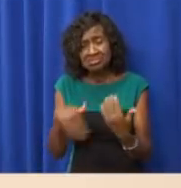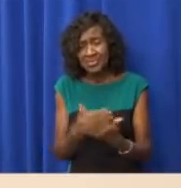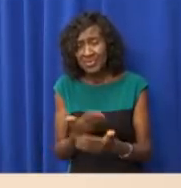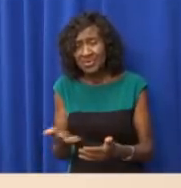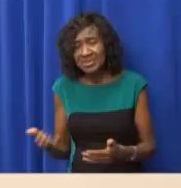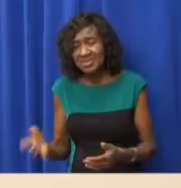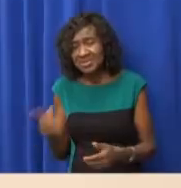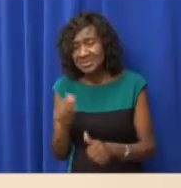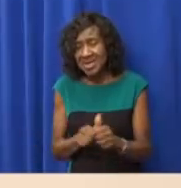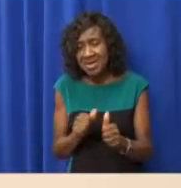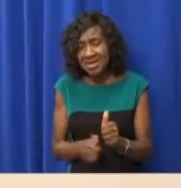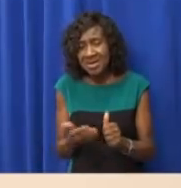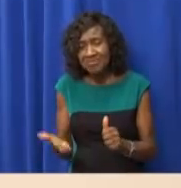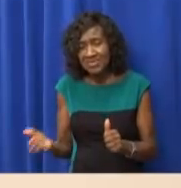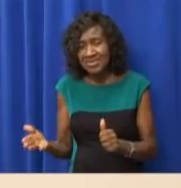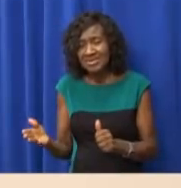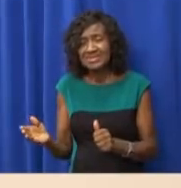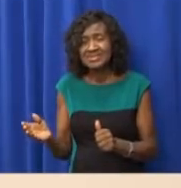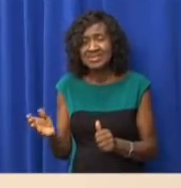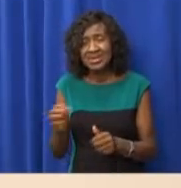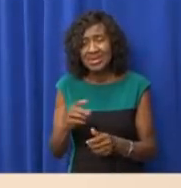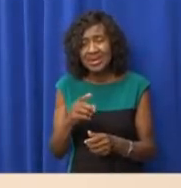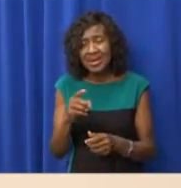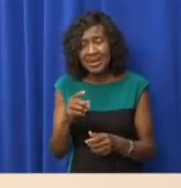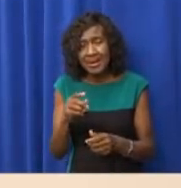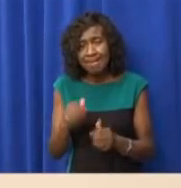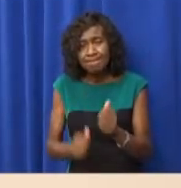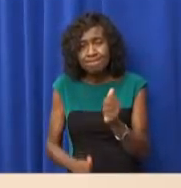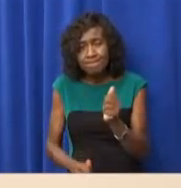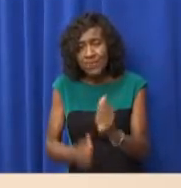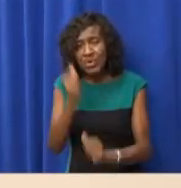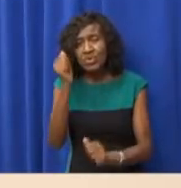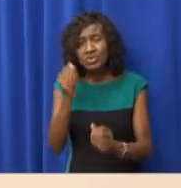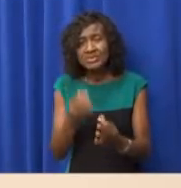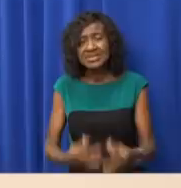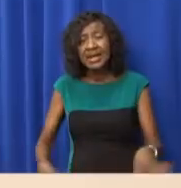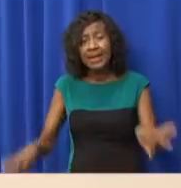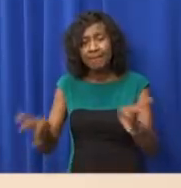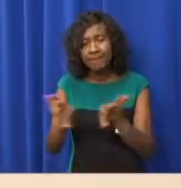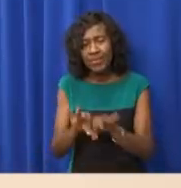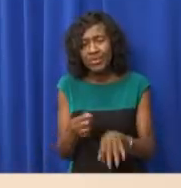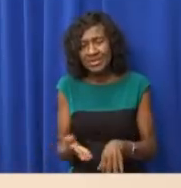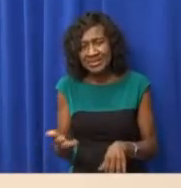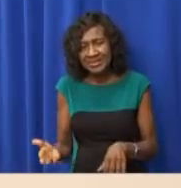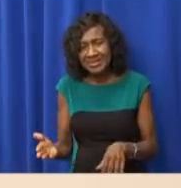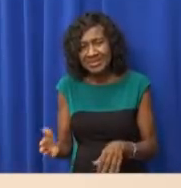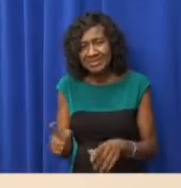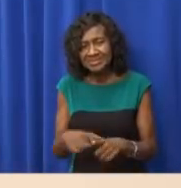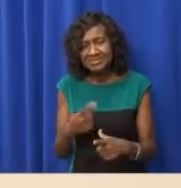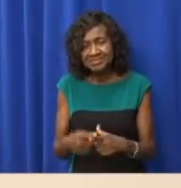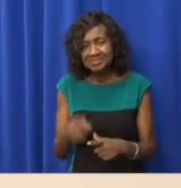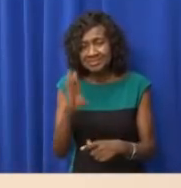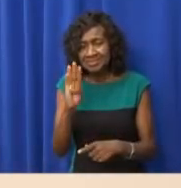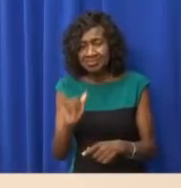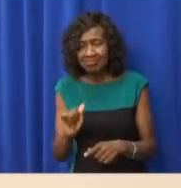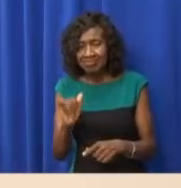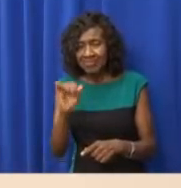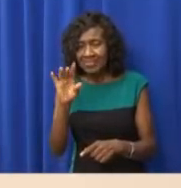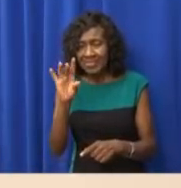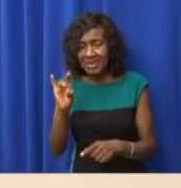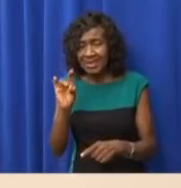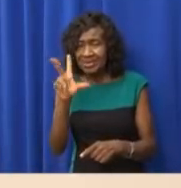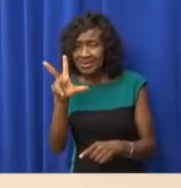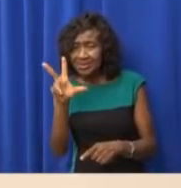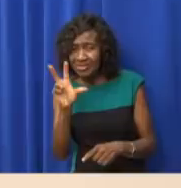that are urgent, and I finish up here usually around 8:30, 9 o'clock in the